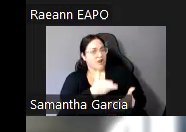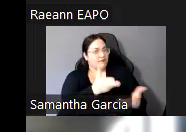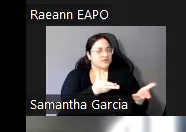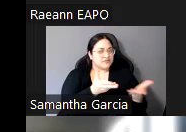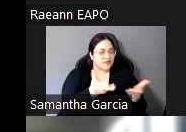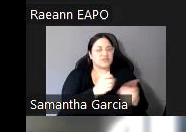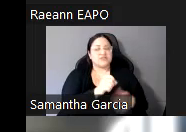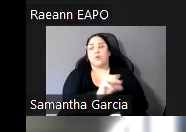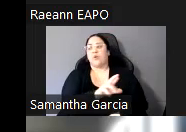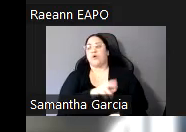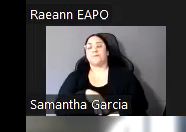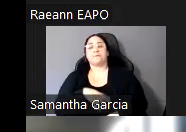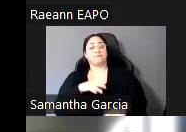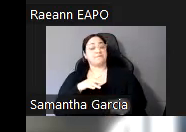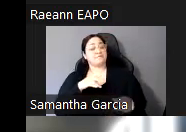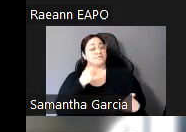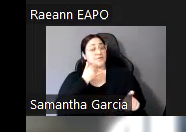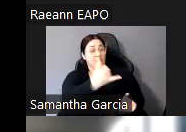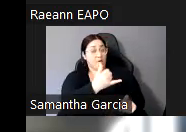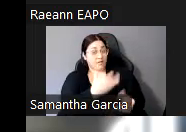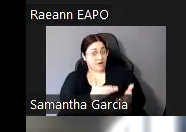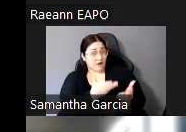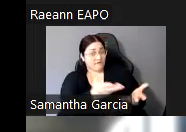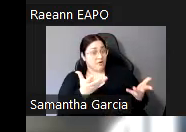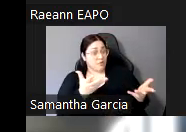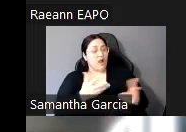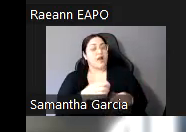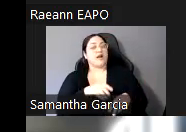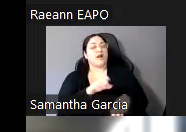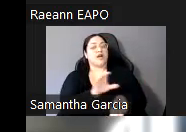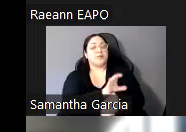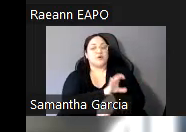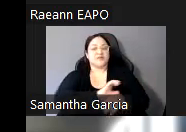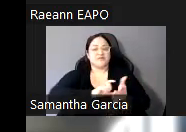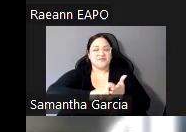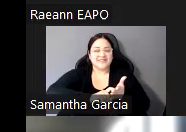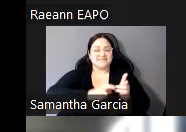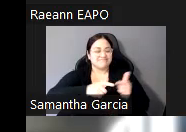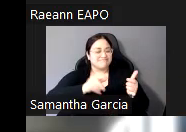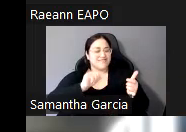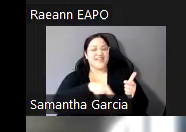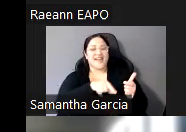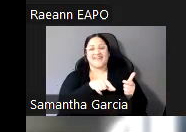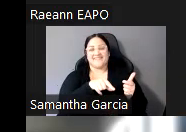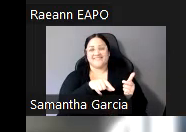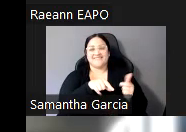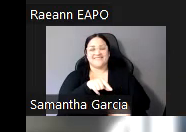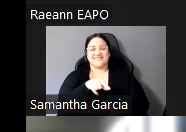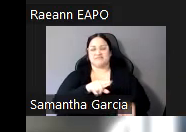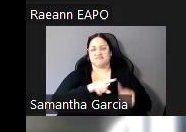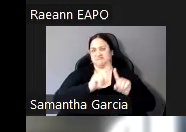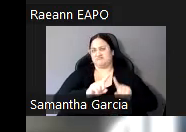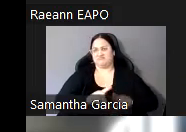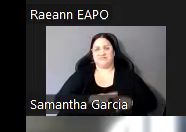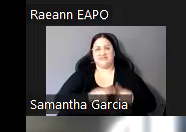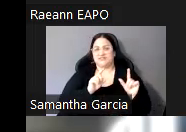software for virus detection has expired. You need to pay money to get it. So these are the different variations that we see.